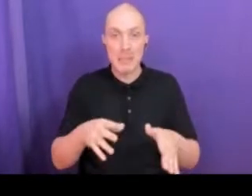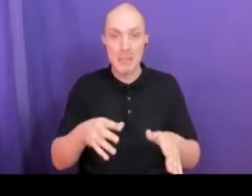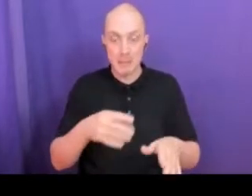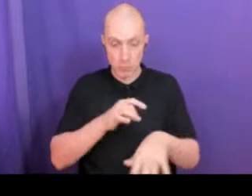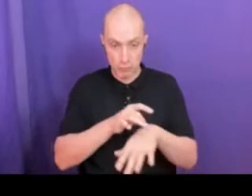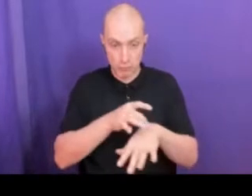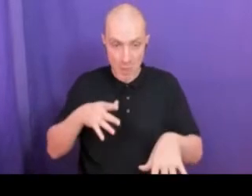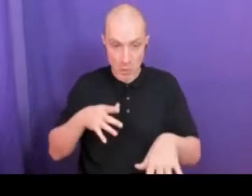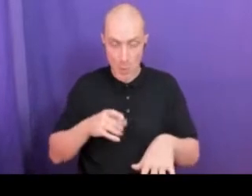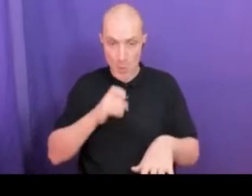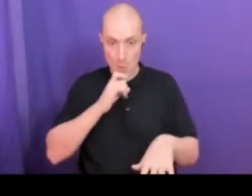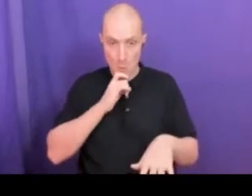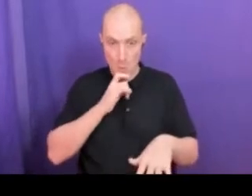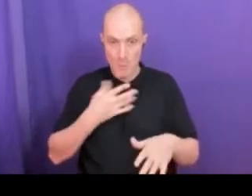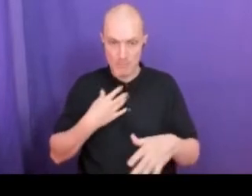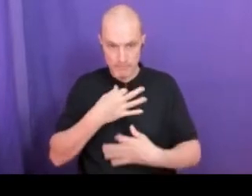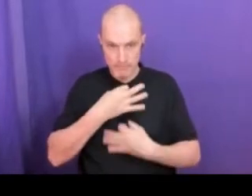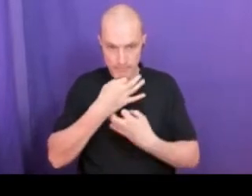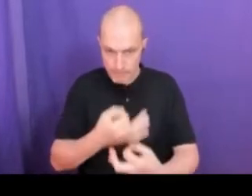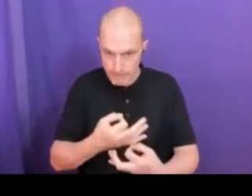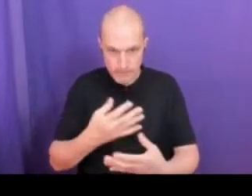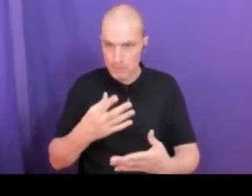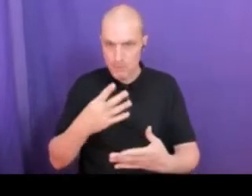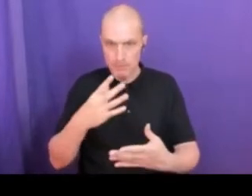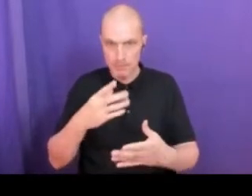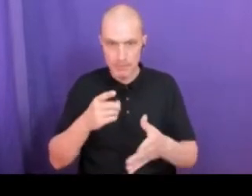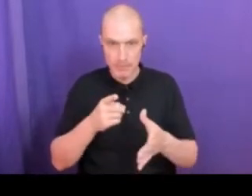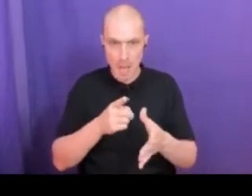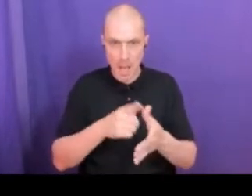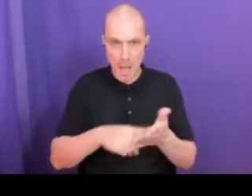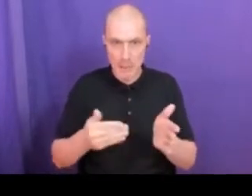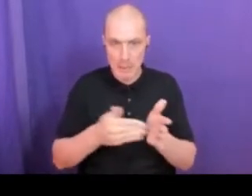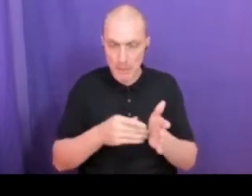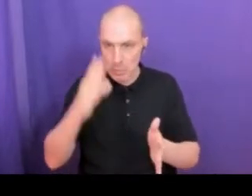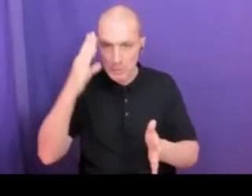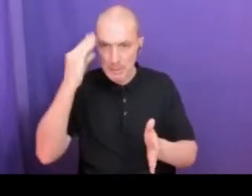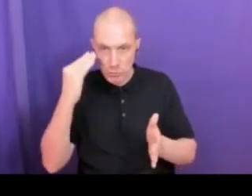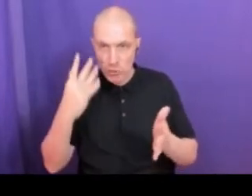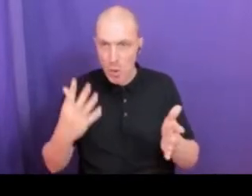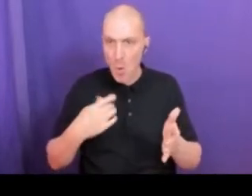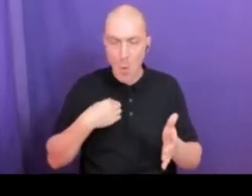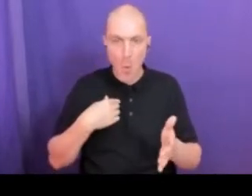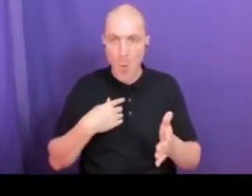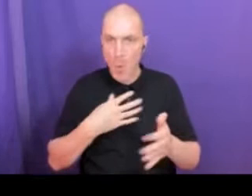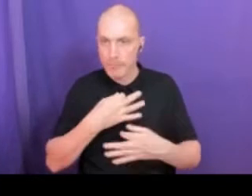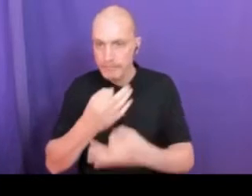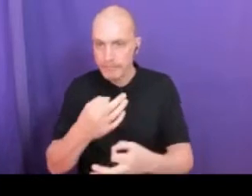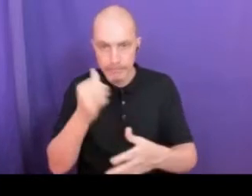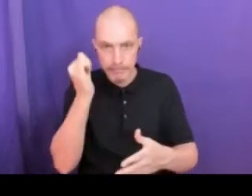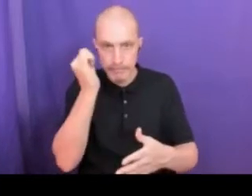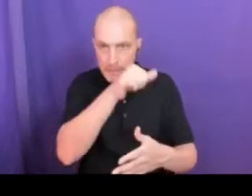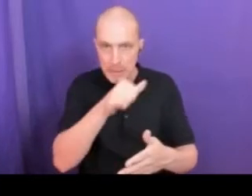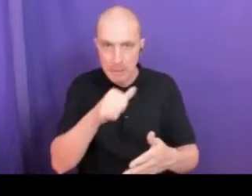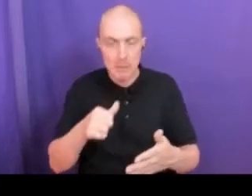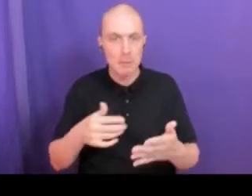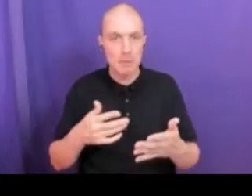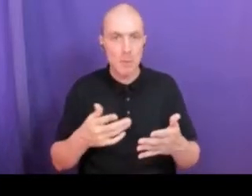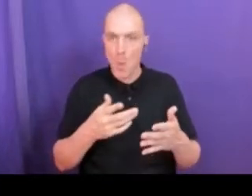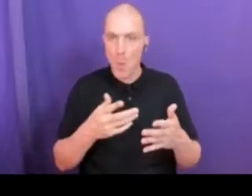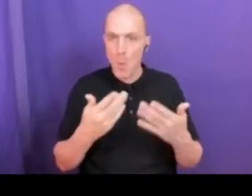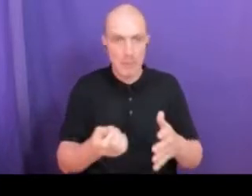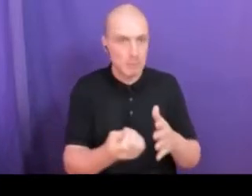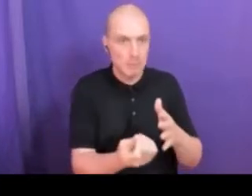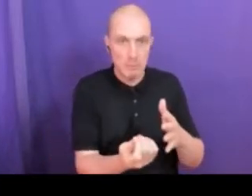disease or in dementias, or in a special interest of clinical academics, or they arose in response to local